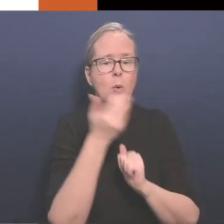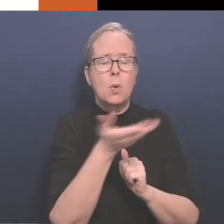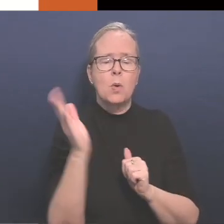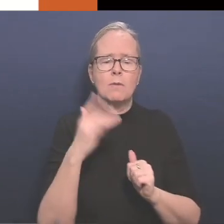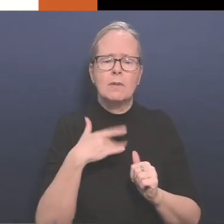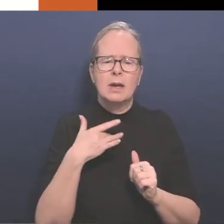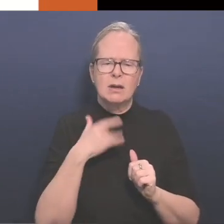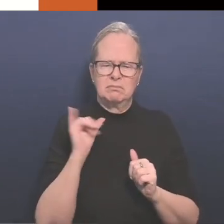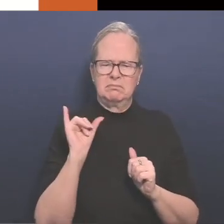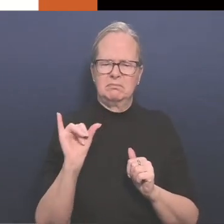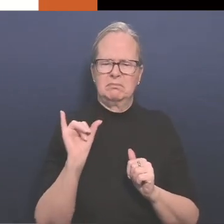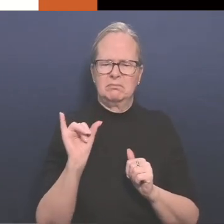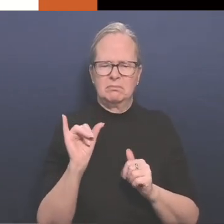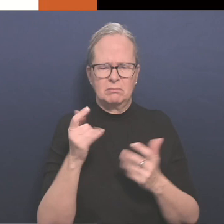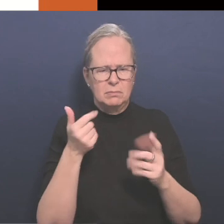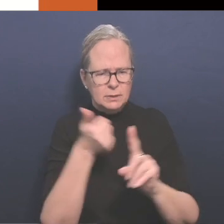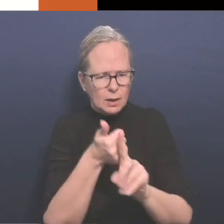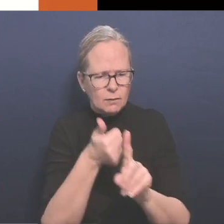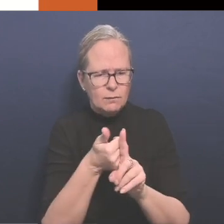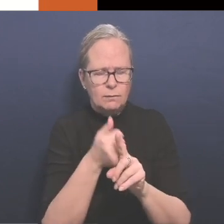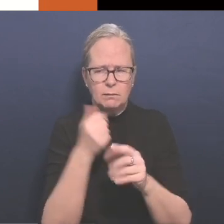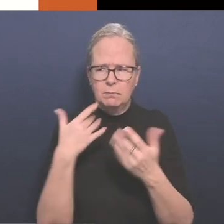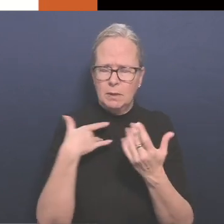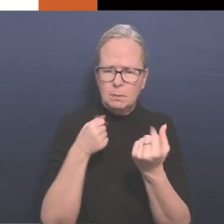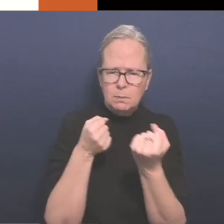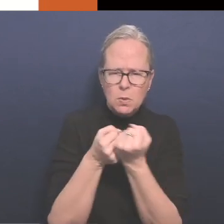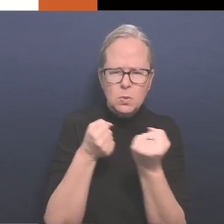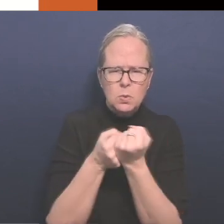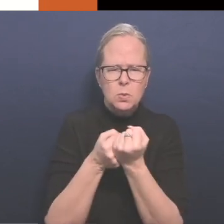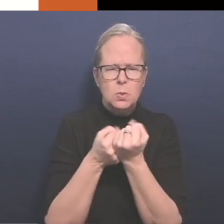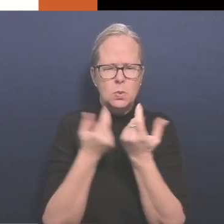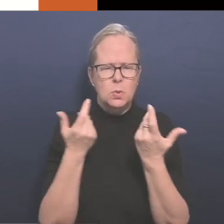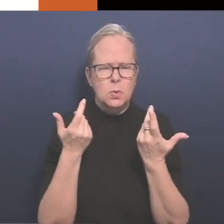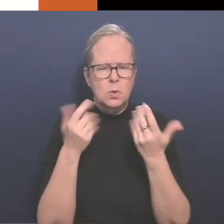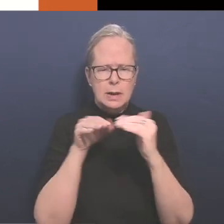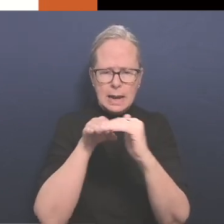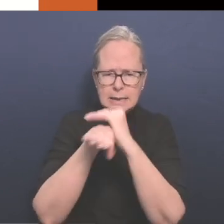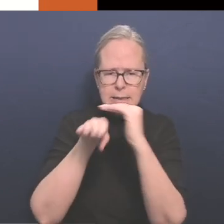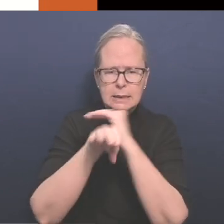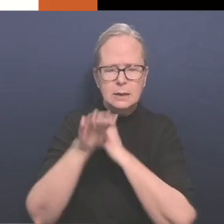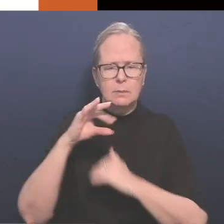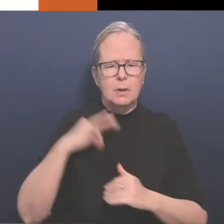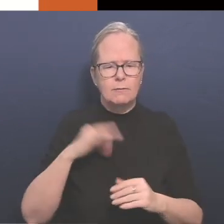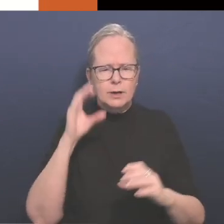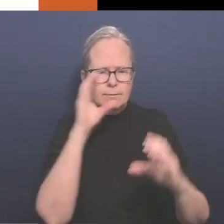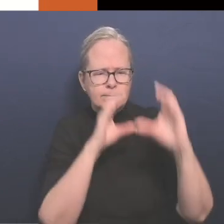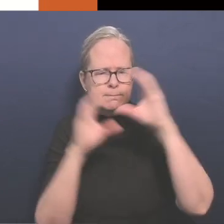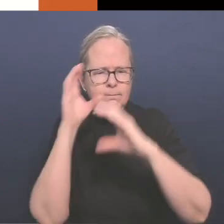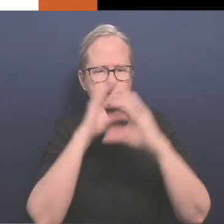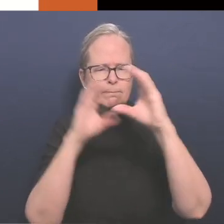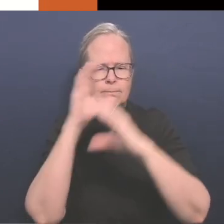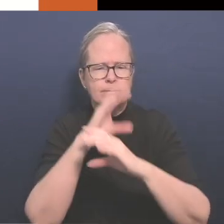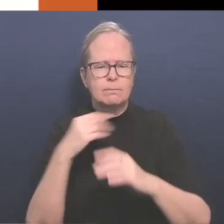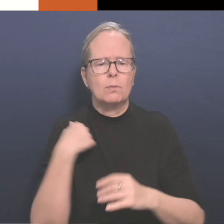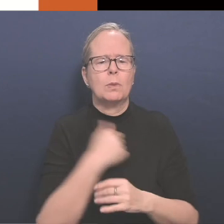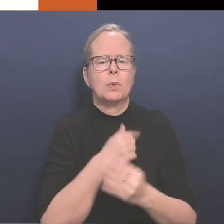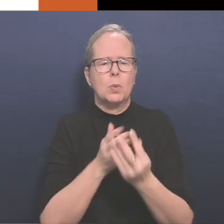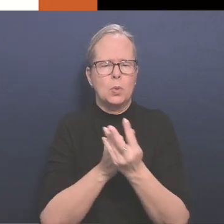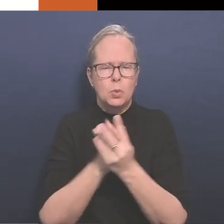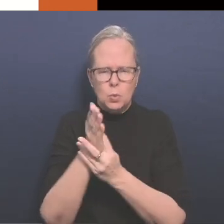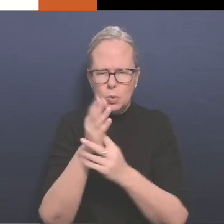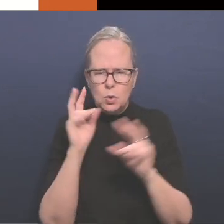in Canada, over 1.7 billion, yep, that's a B as in billion, in benefits for low and moderate